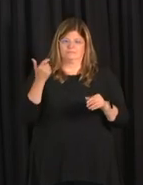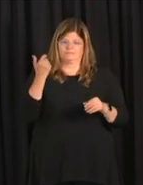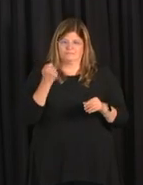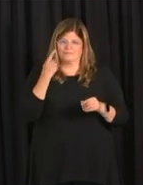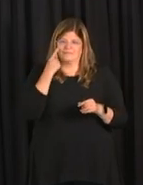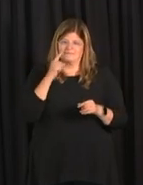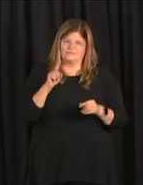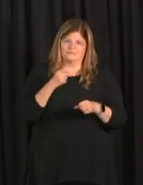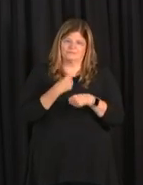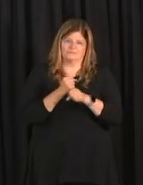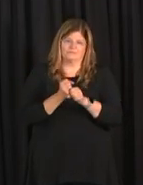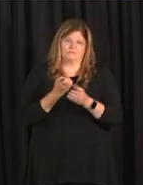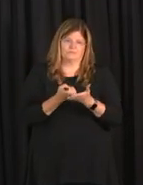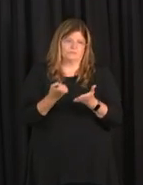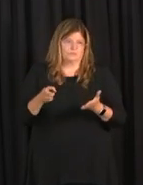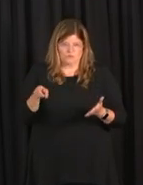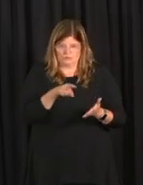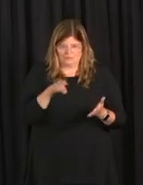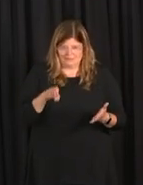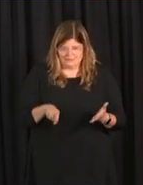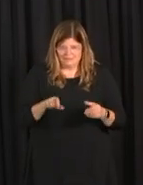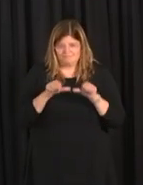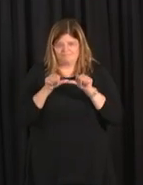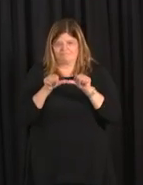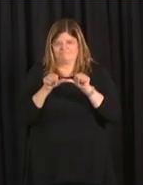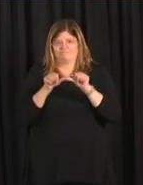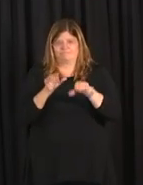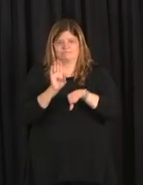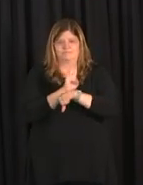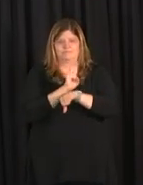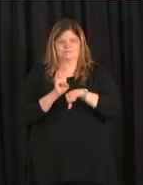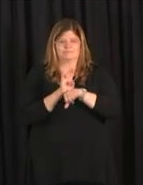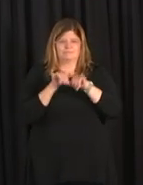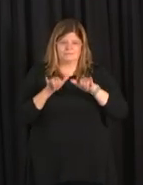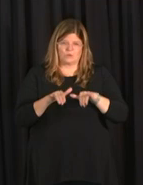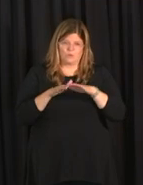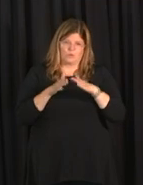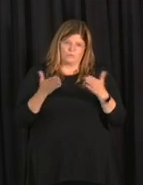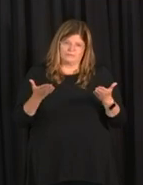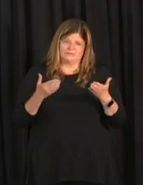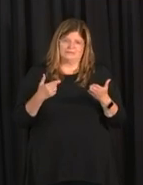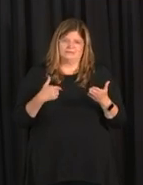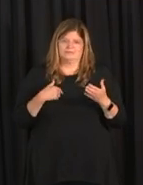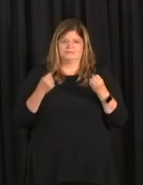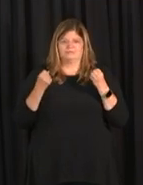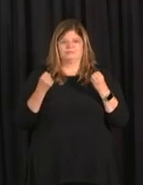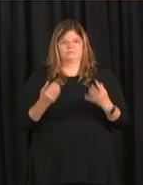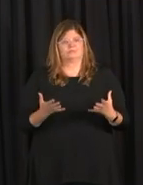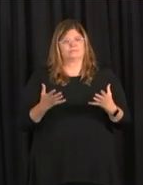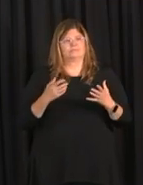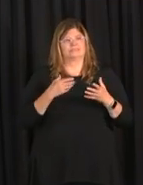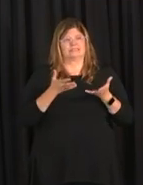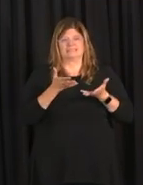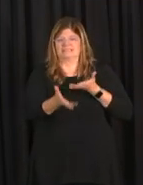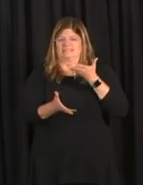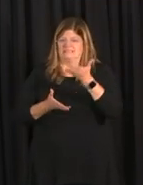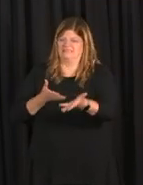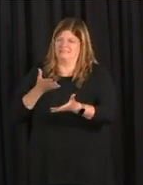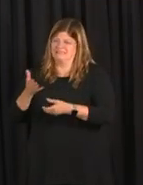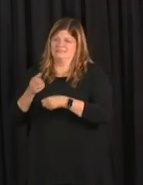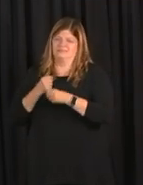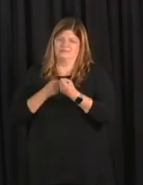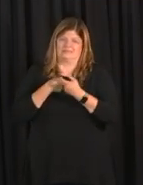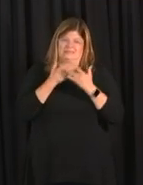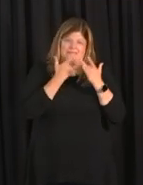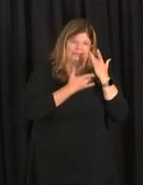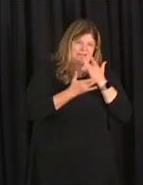order for them to get the equipment that they need to keep the business open. So we're trying to provide as many different supports as we can so that